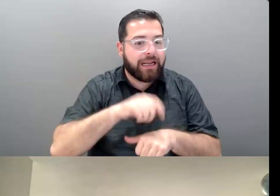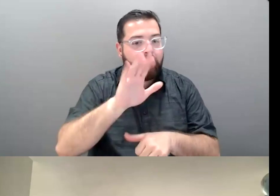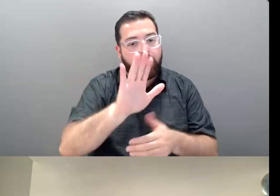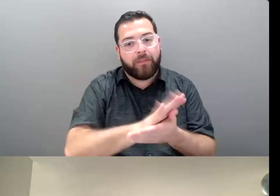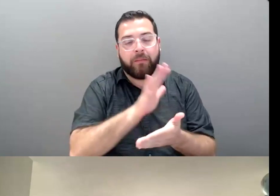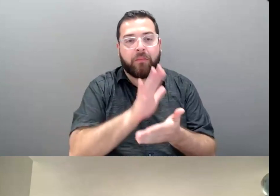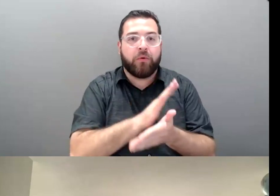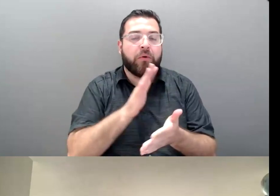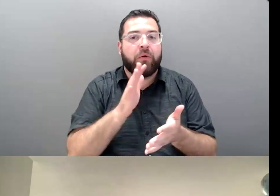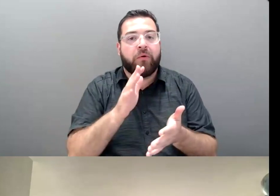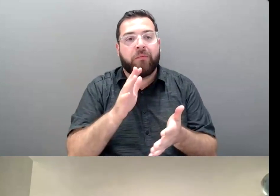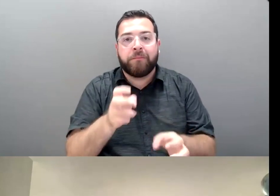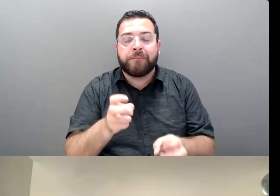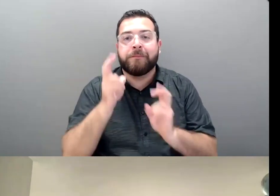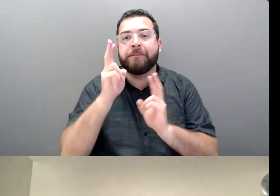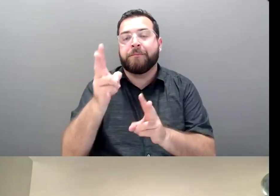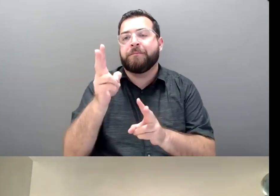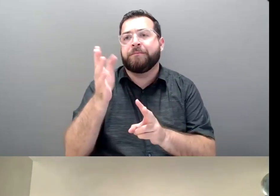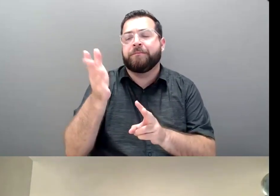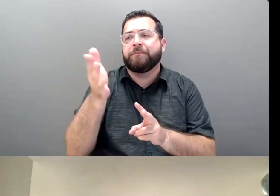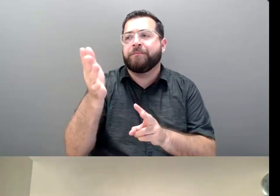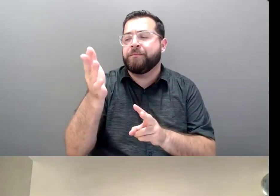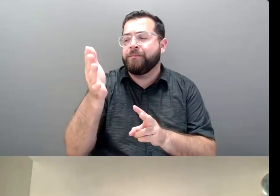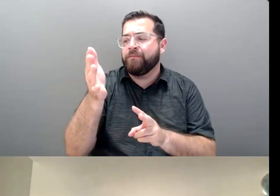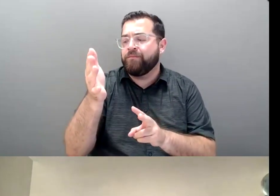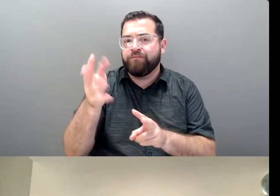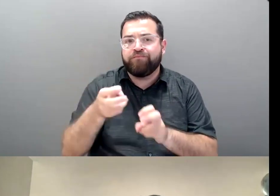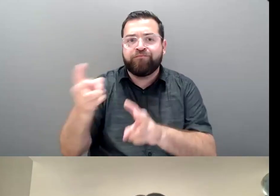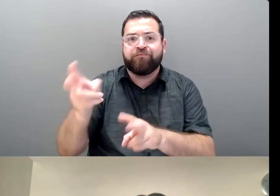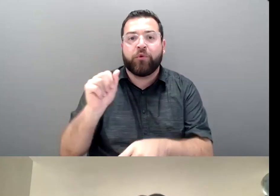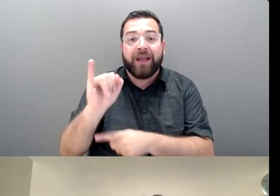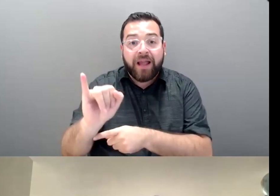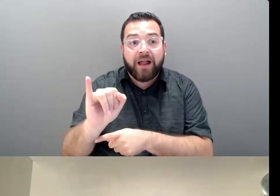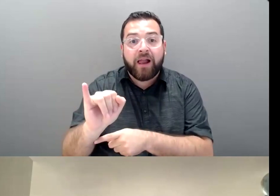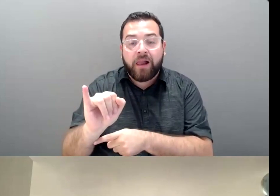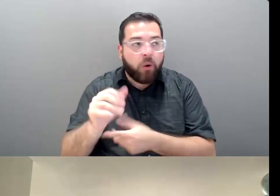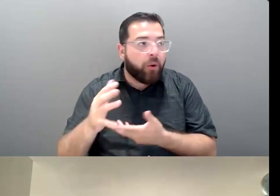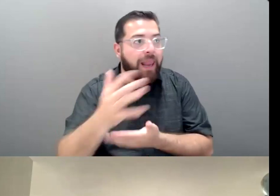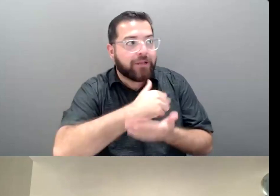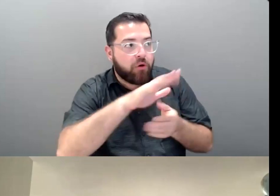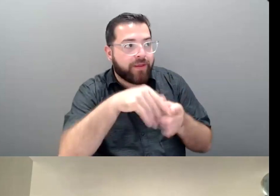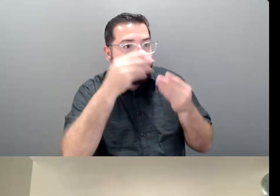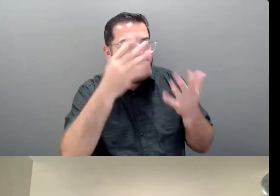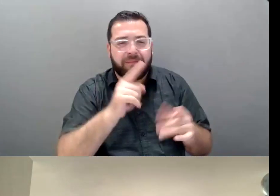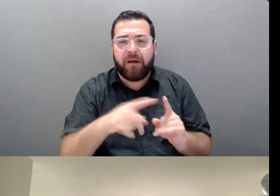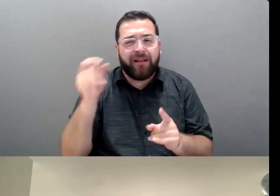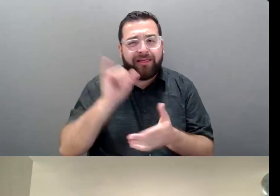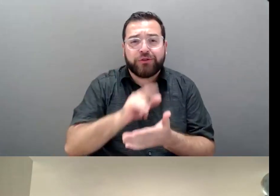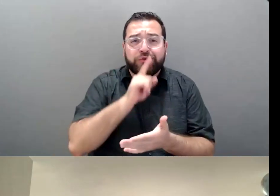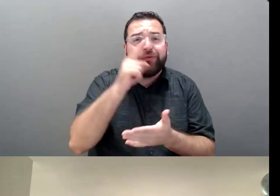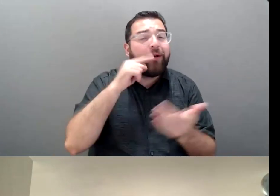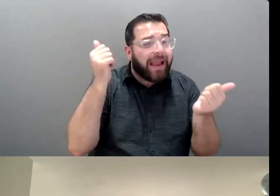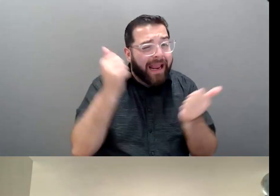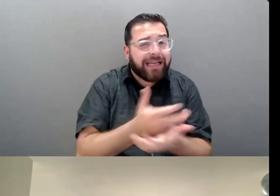paper in the, in it, it has that information, but that is true with anything on